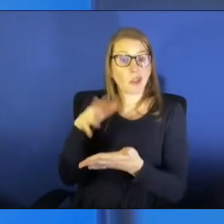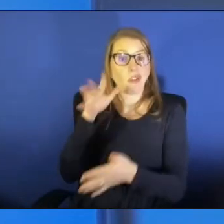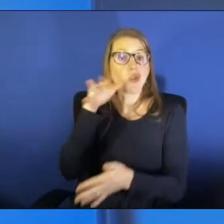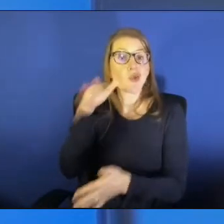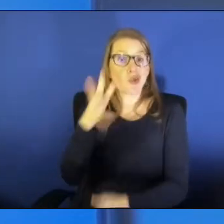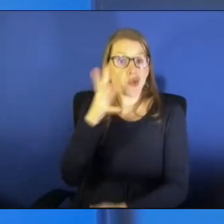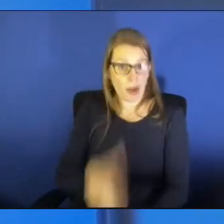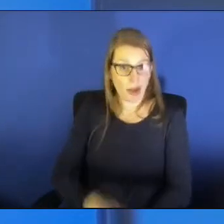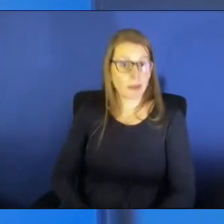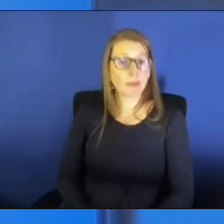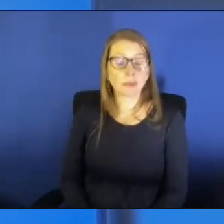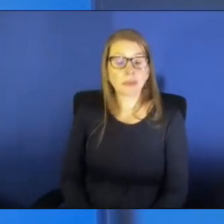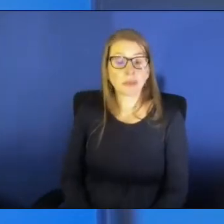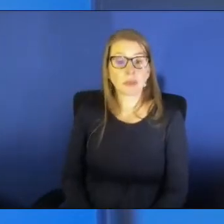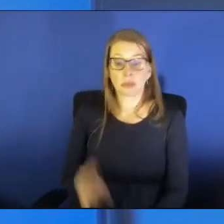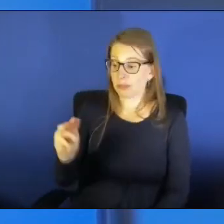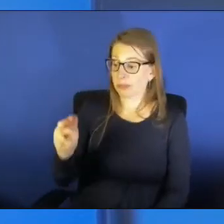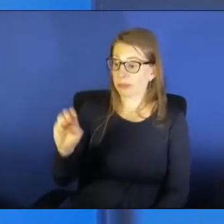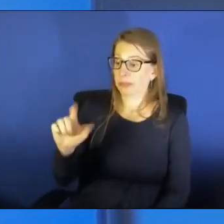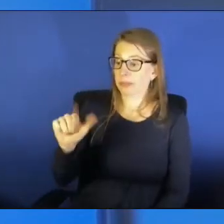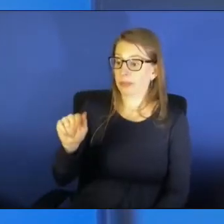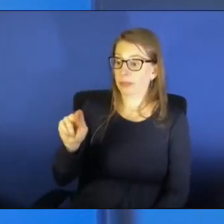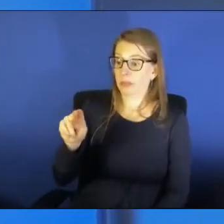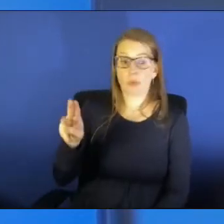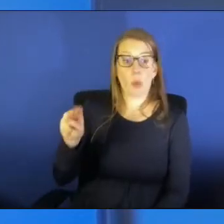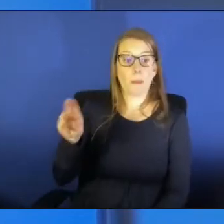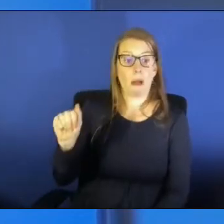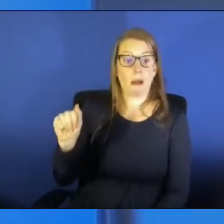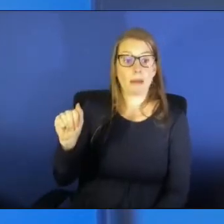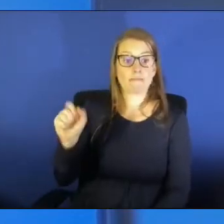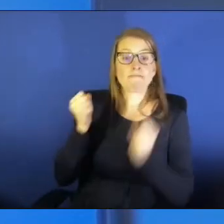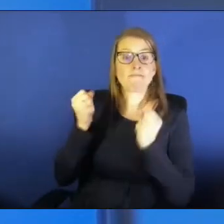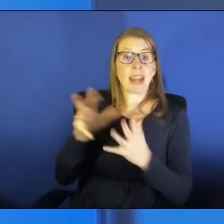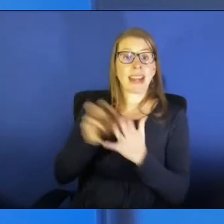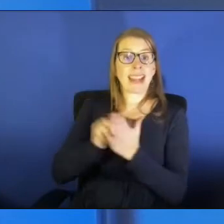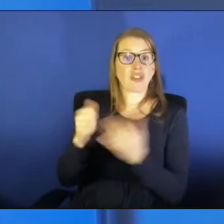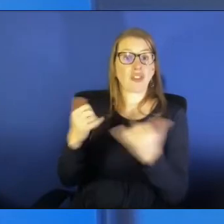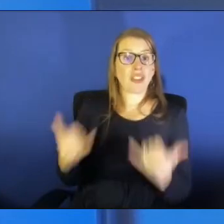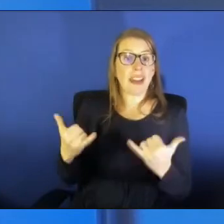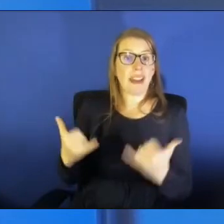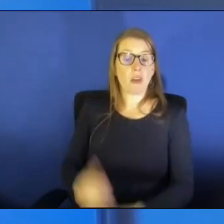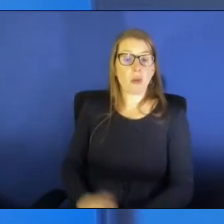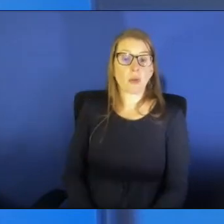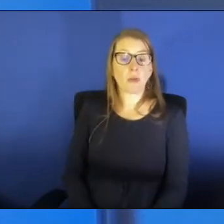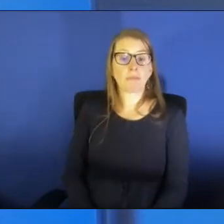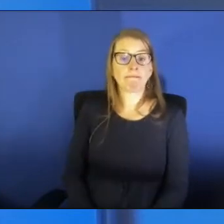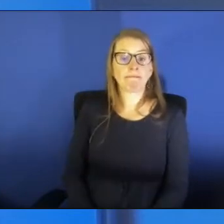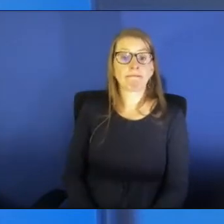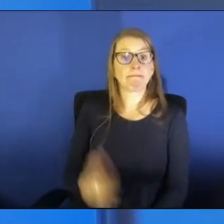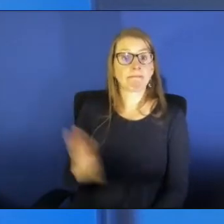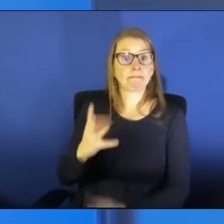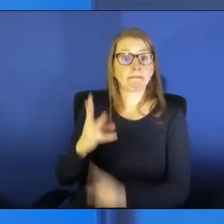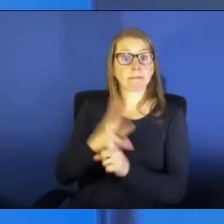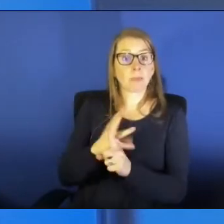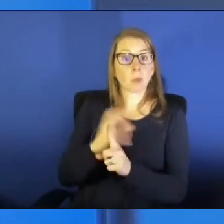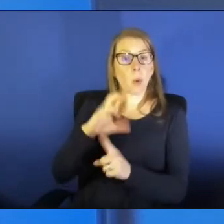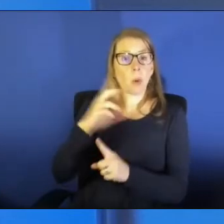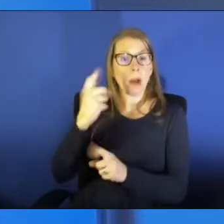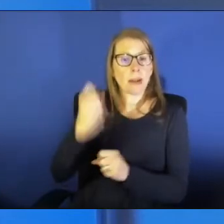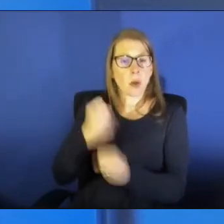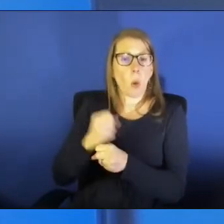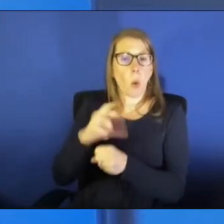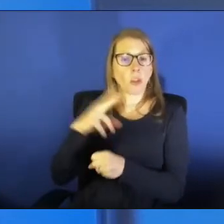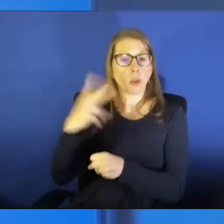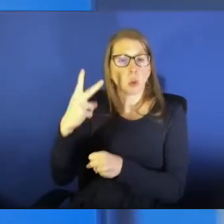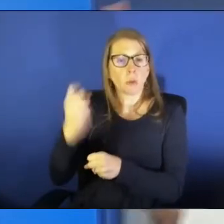in melanoma and in lots of cancers now, the 6 months or a year or 2 years that we're able